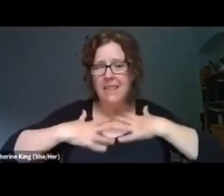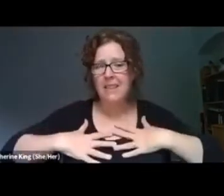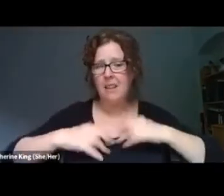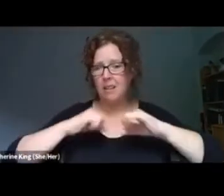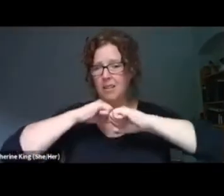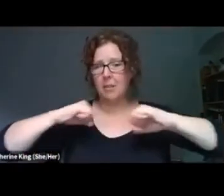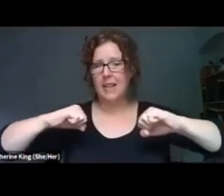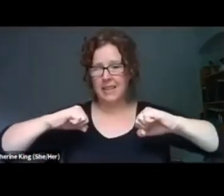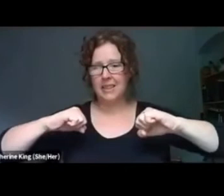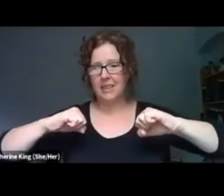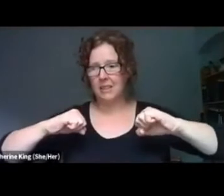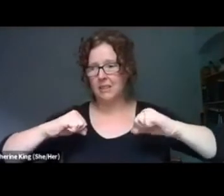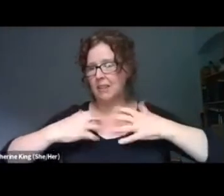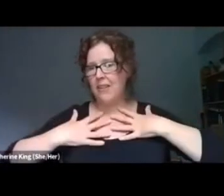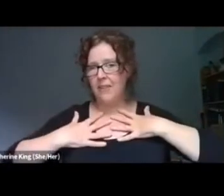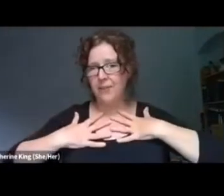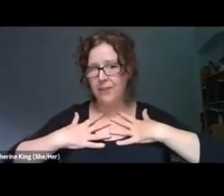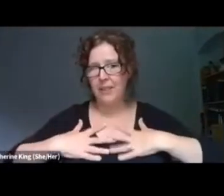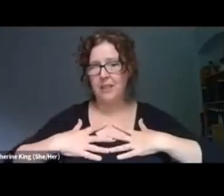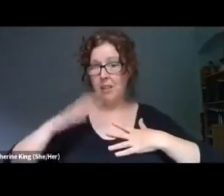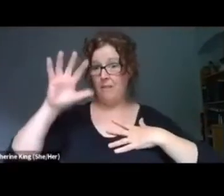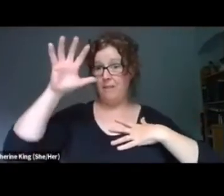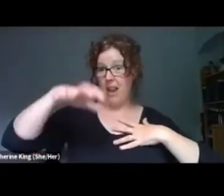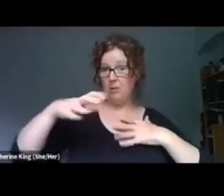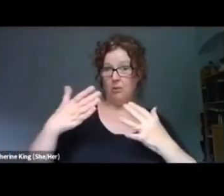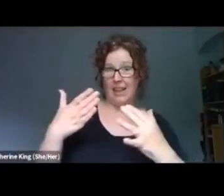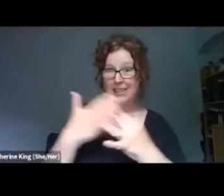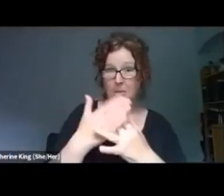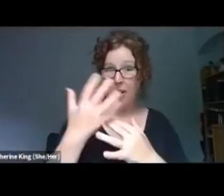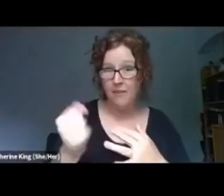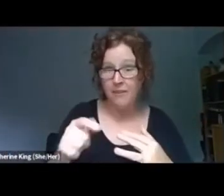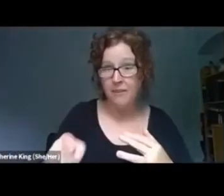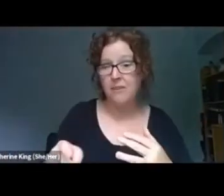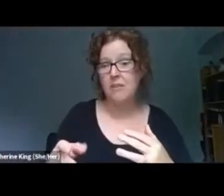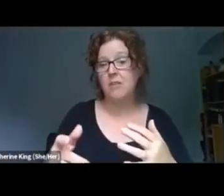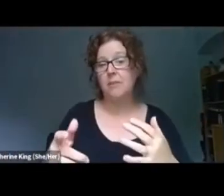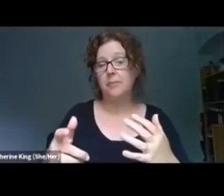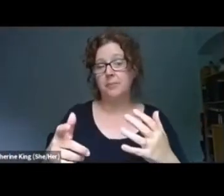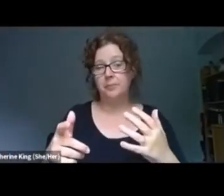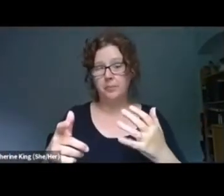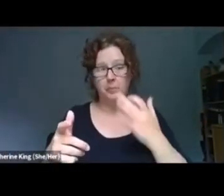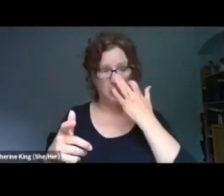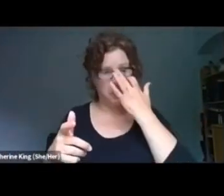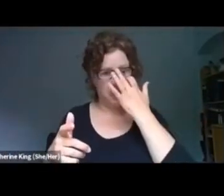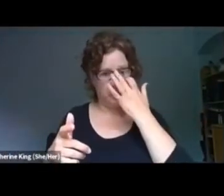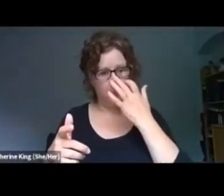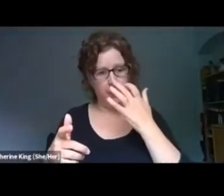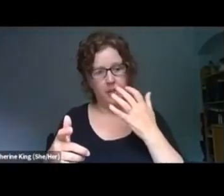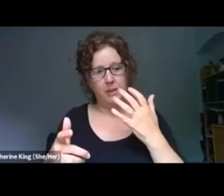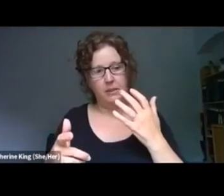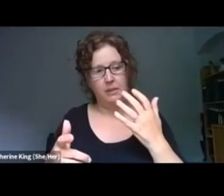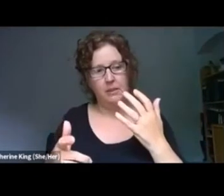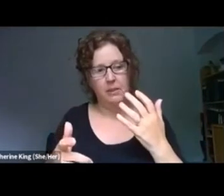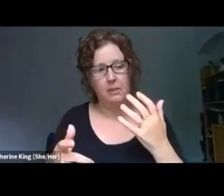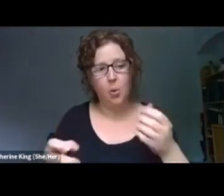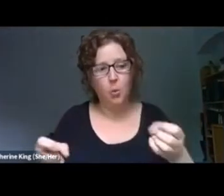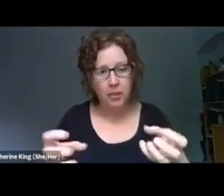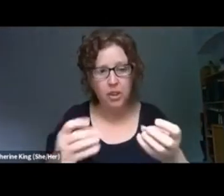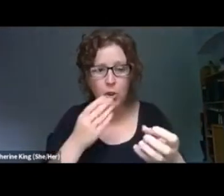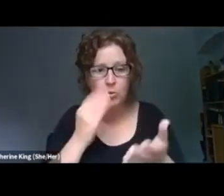physical accessibility of the venue we highlighted, but we used as highlighted. So there's a note